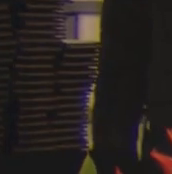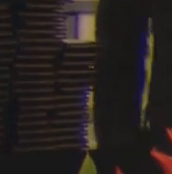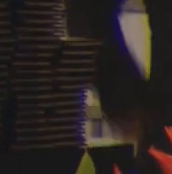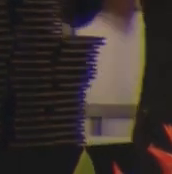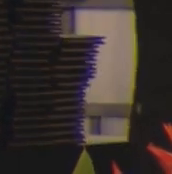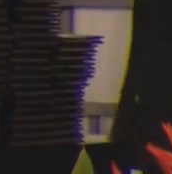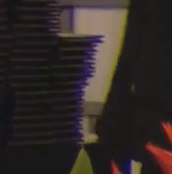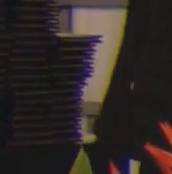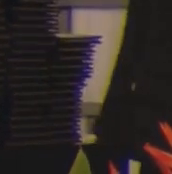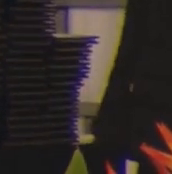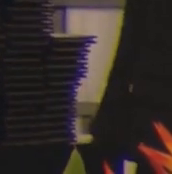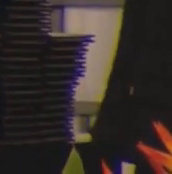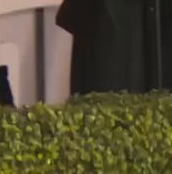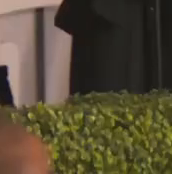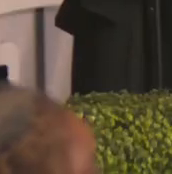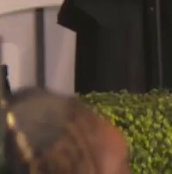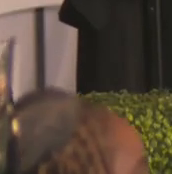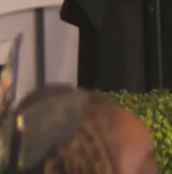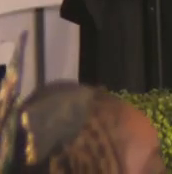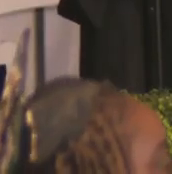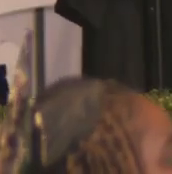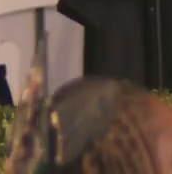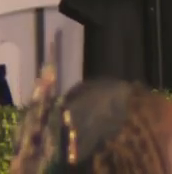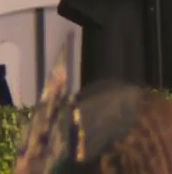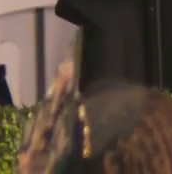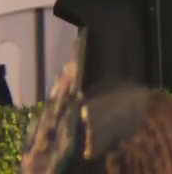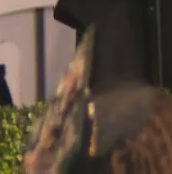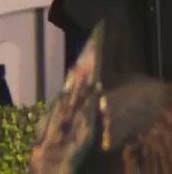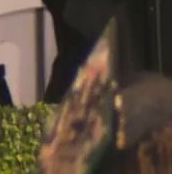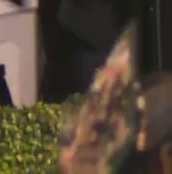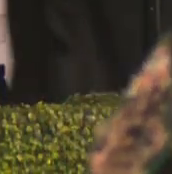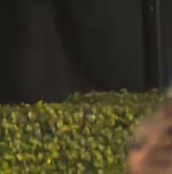Nicholas Brett Greer. Nancy Bautista.